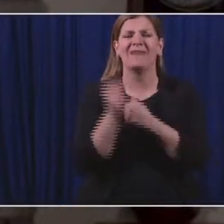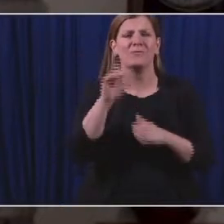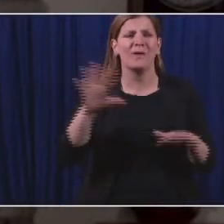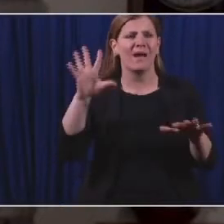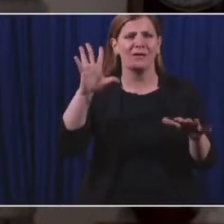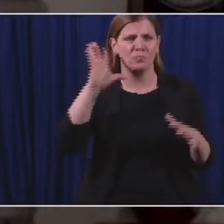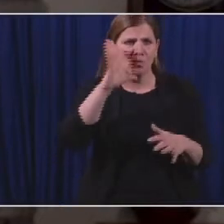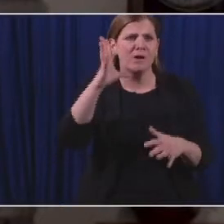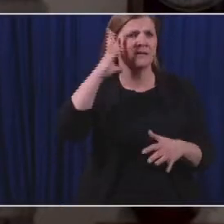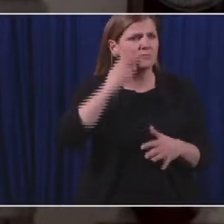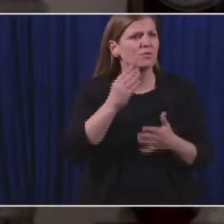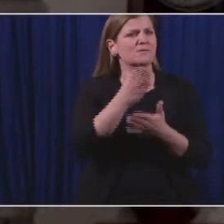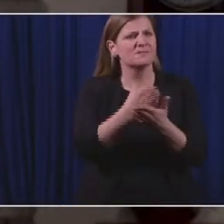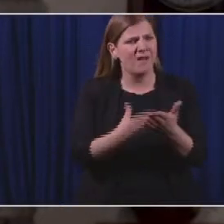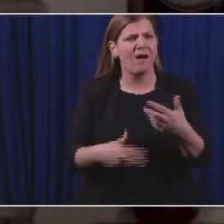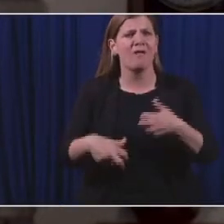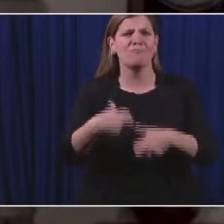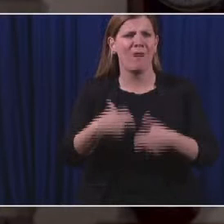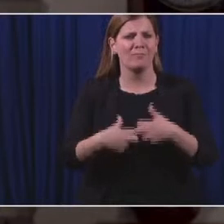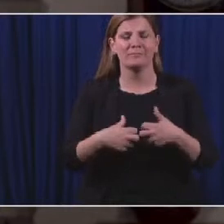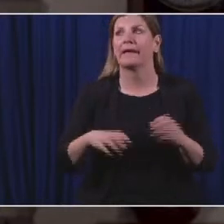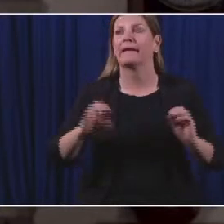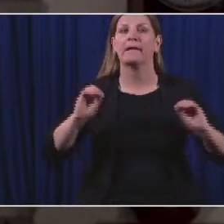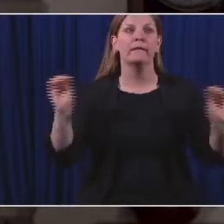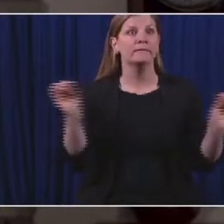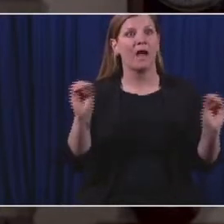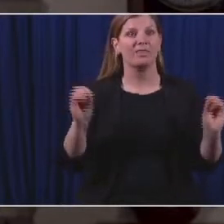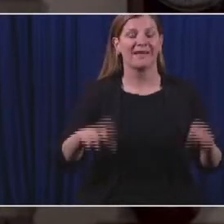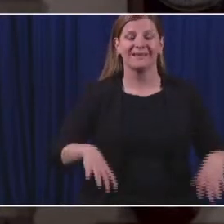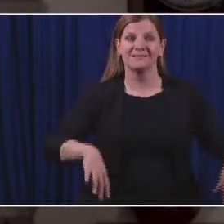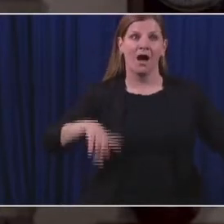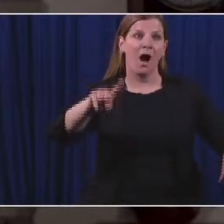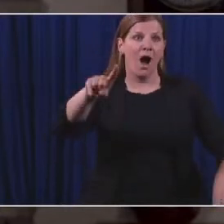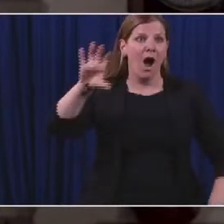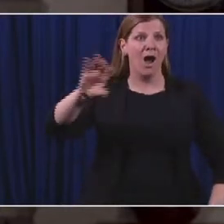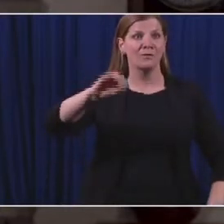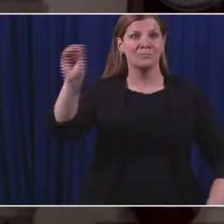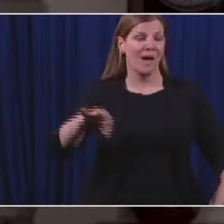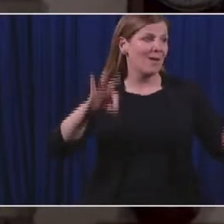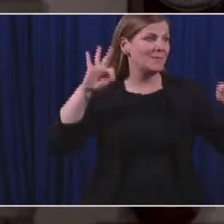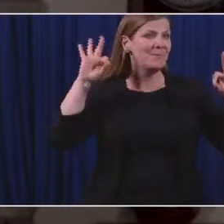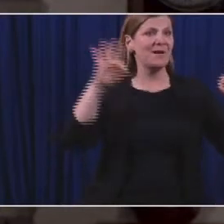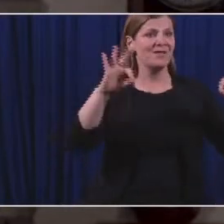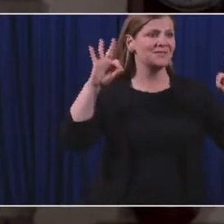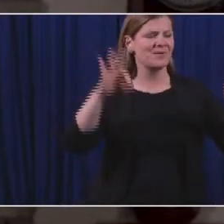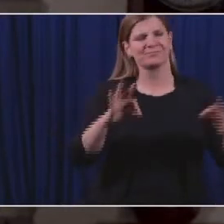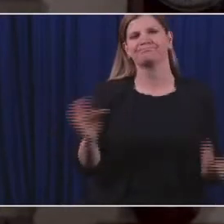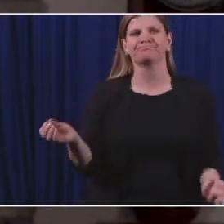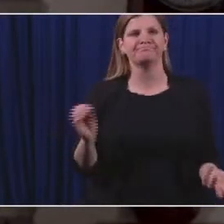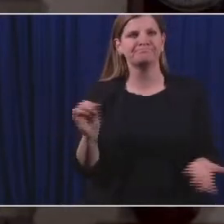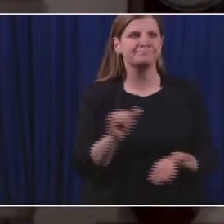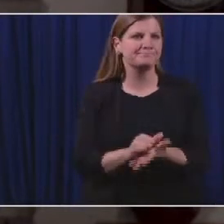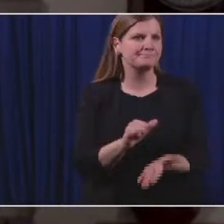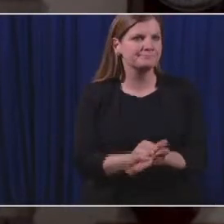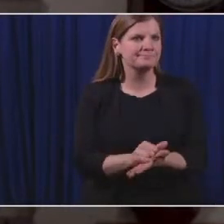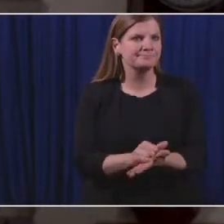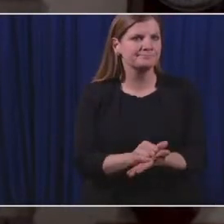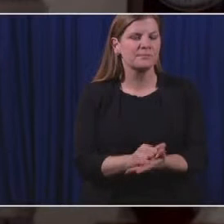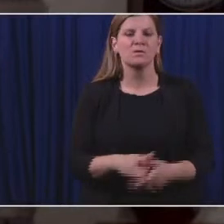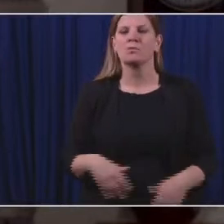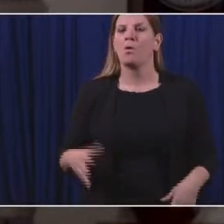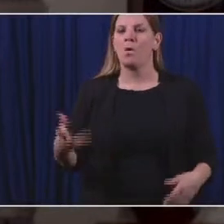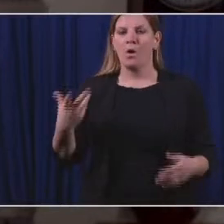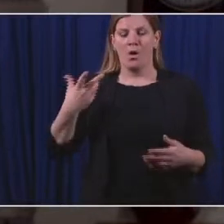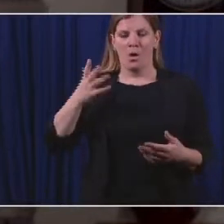perfectly. So there's a lot of things going on. We have an obligation to be nimble